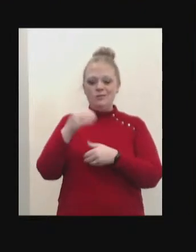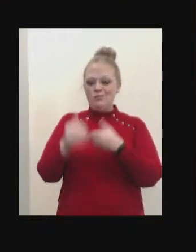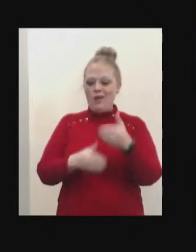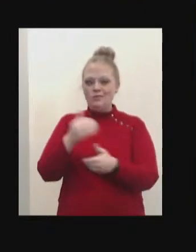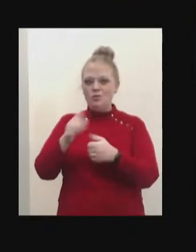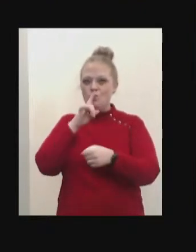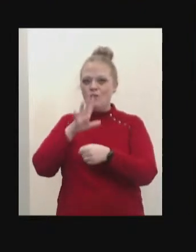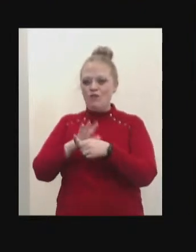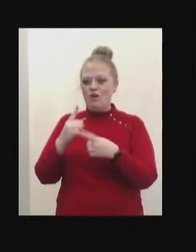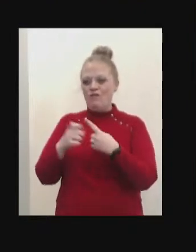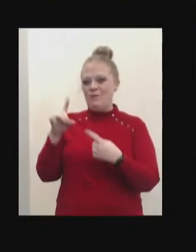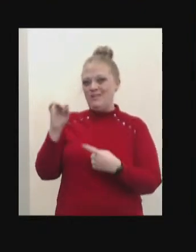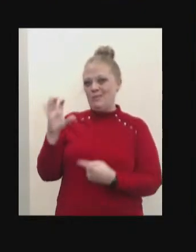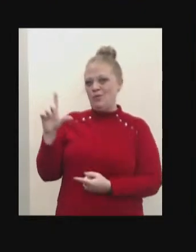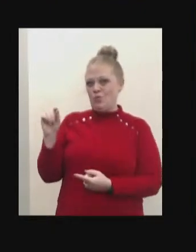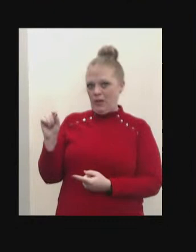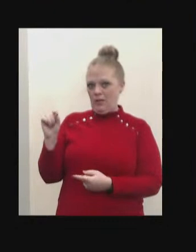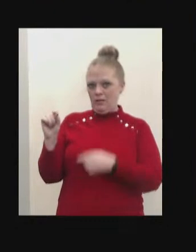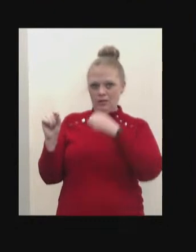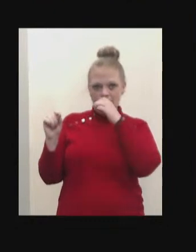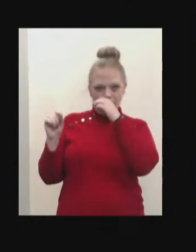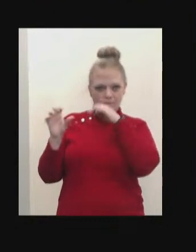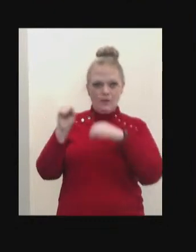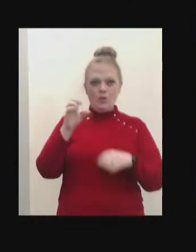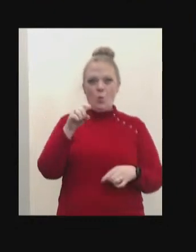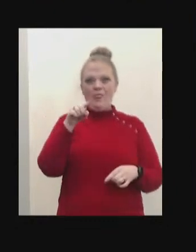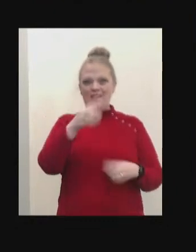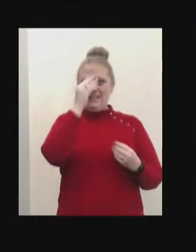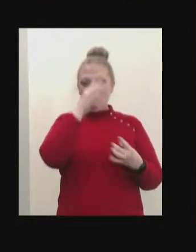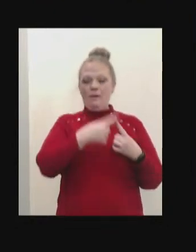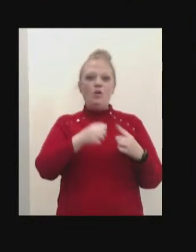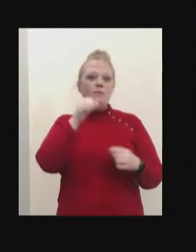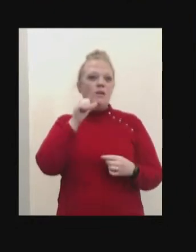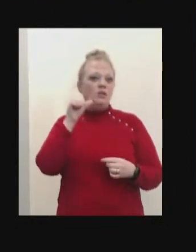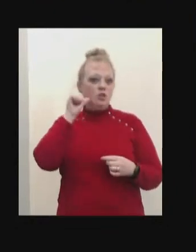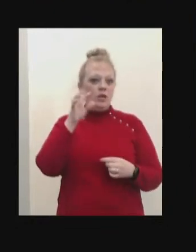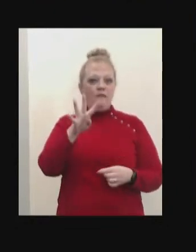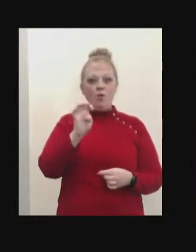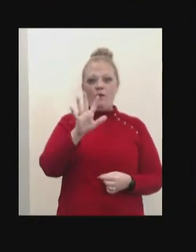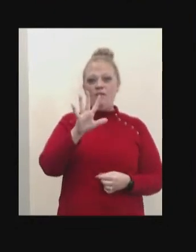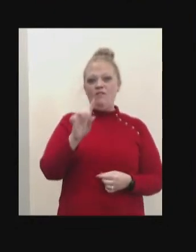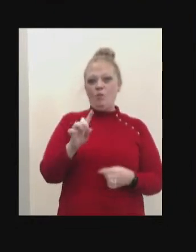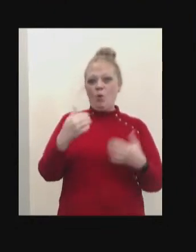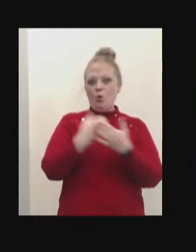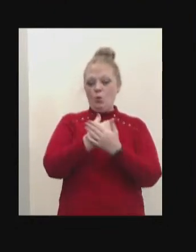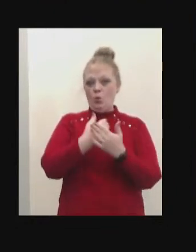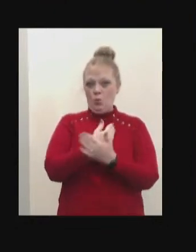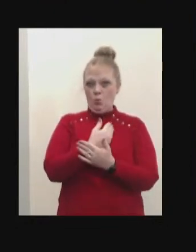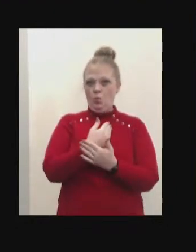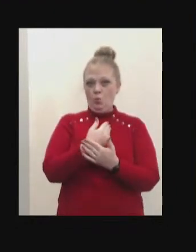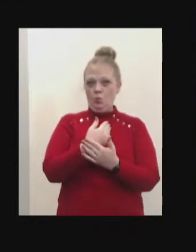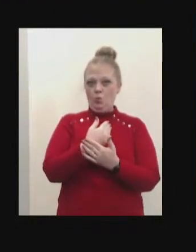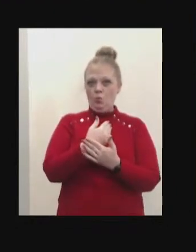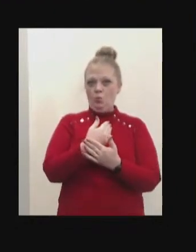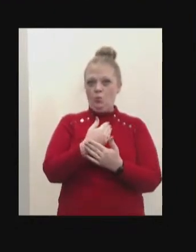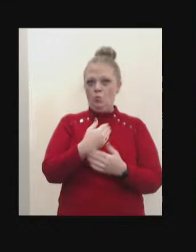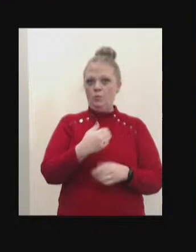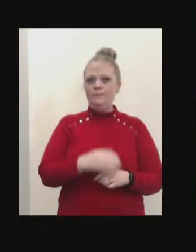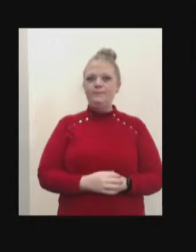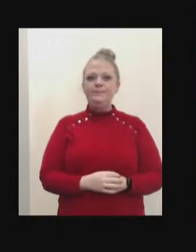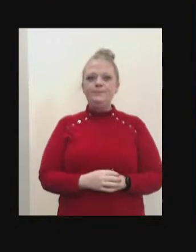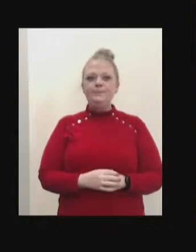this is the information that would have been released yesterday, with 451 new cases for the 19th. A positivity rate for the